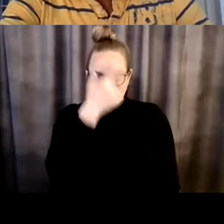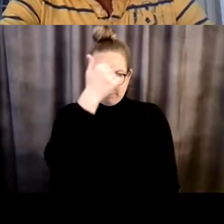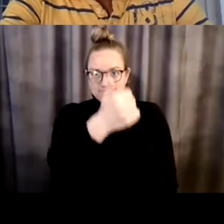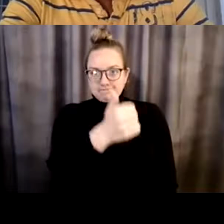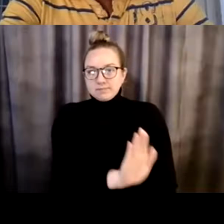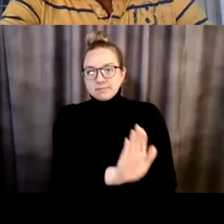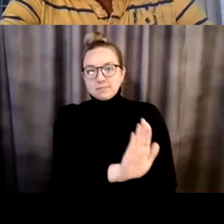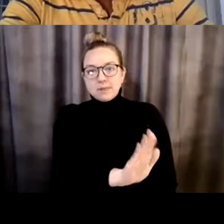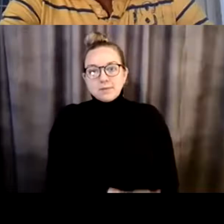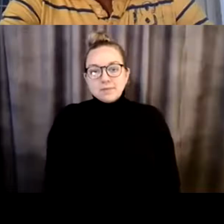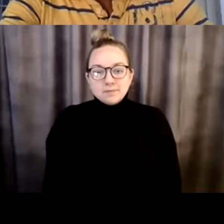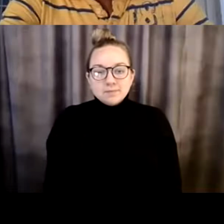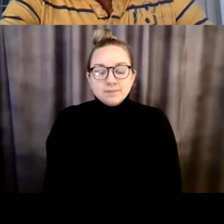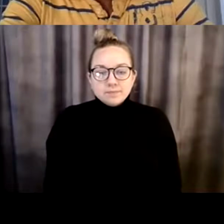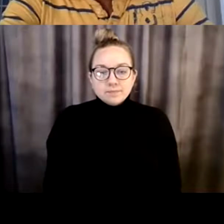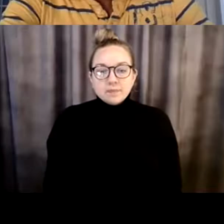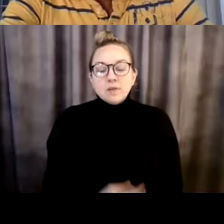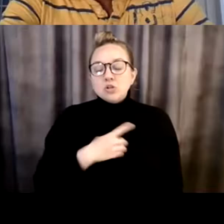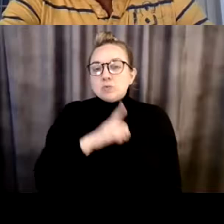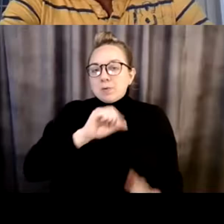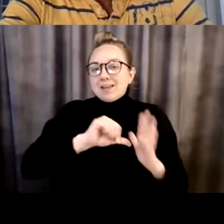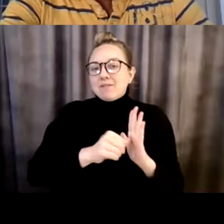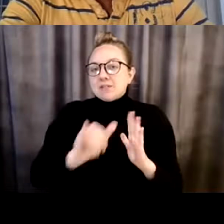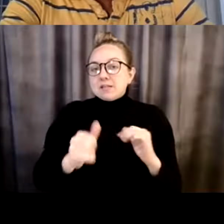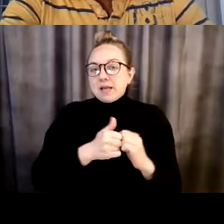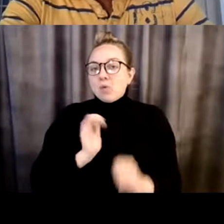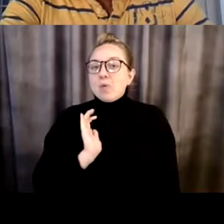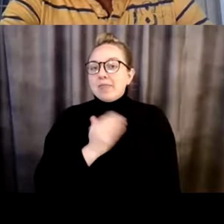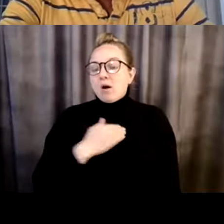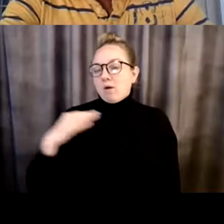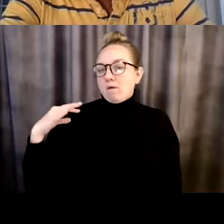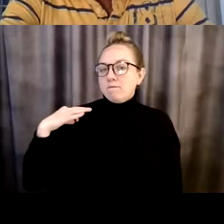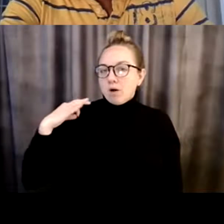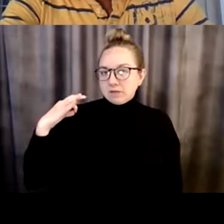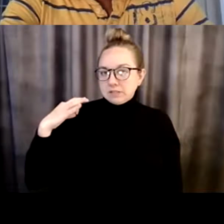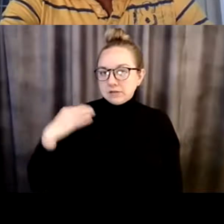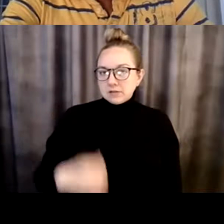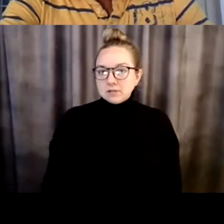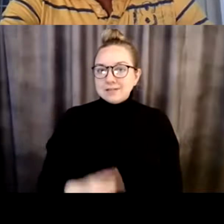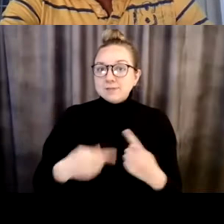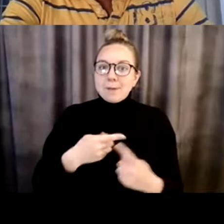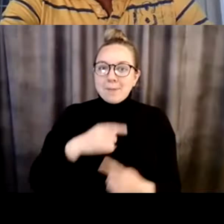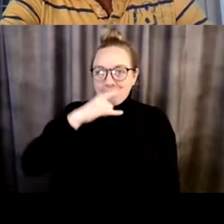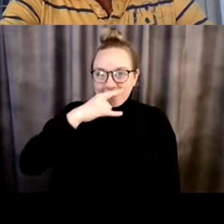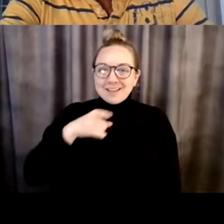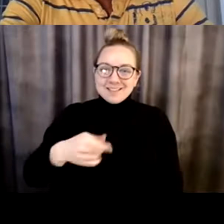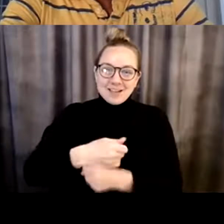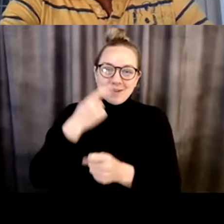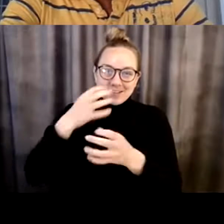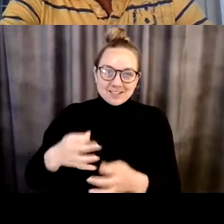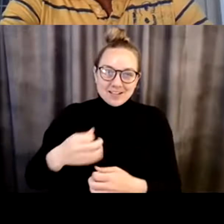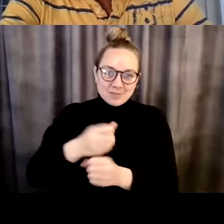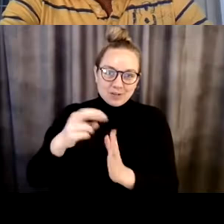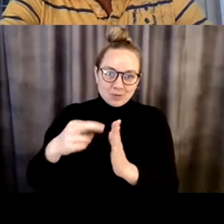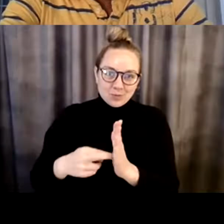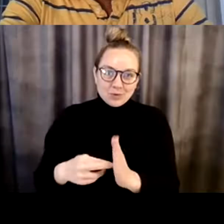interact with the volunteers in the K through two students. So through our programs, children have the opportunity